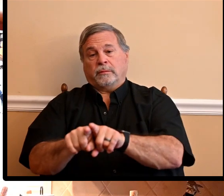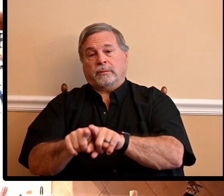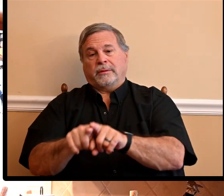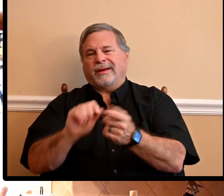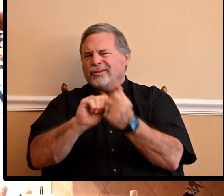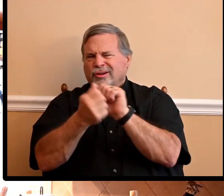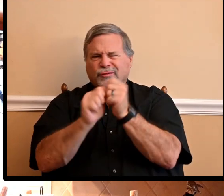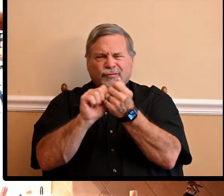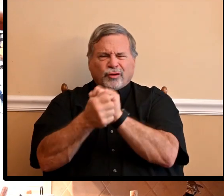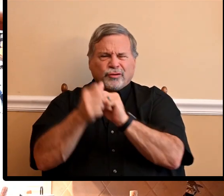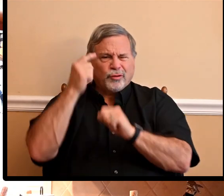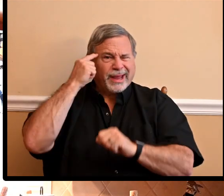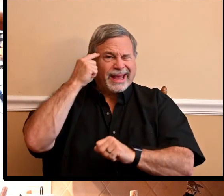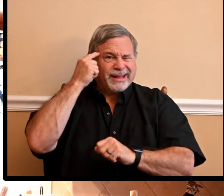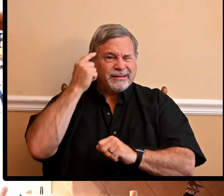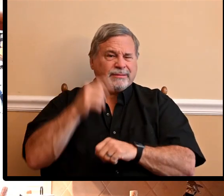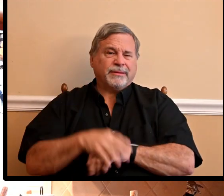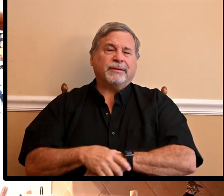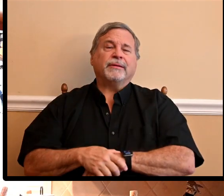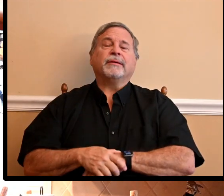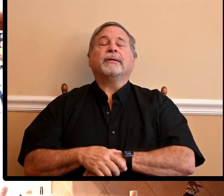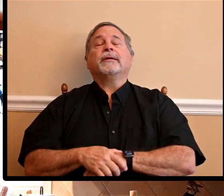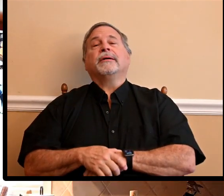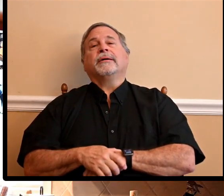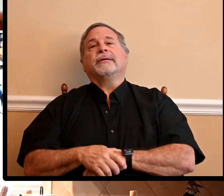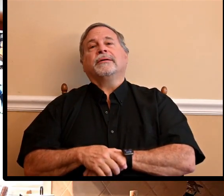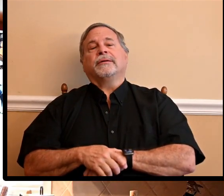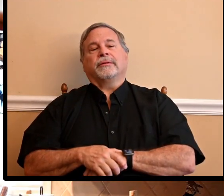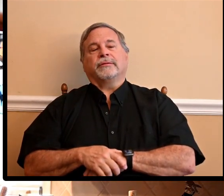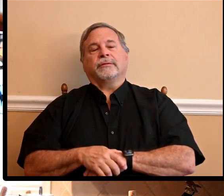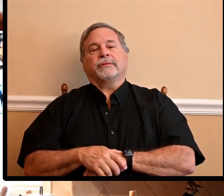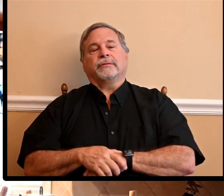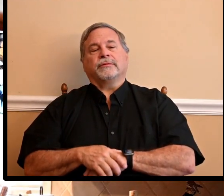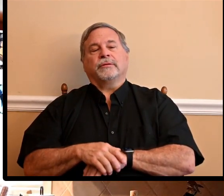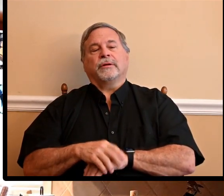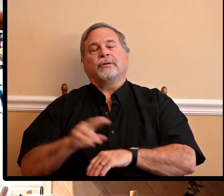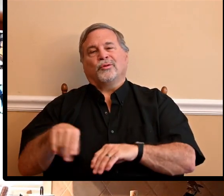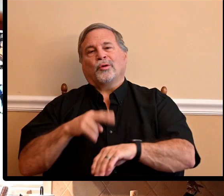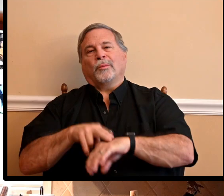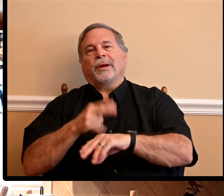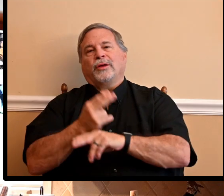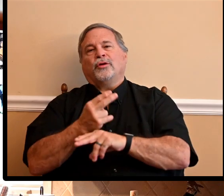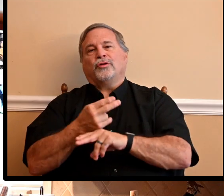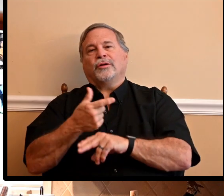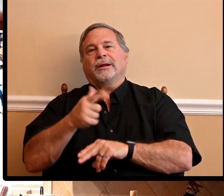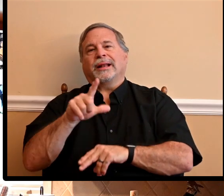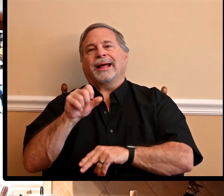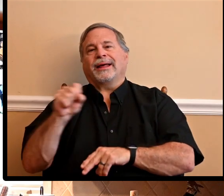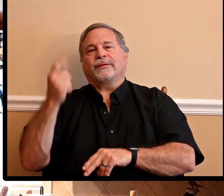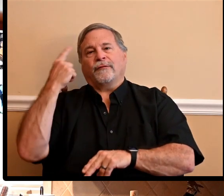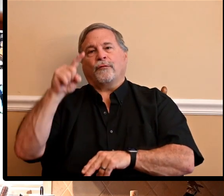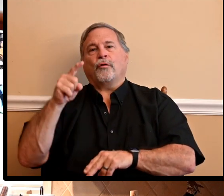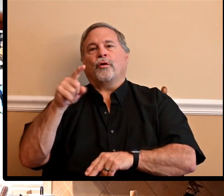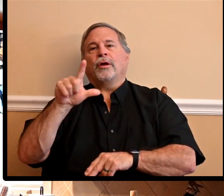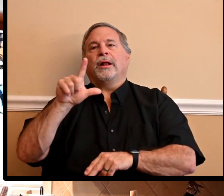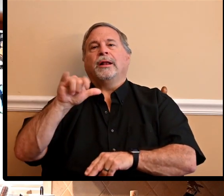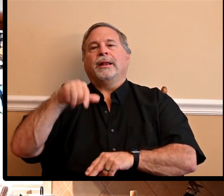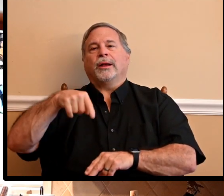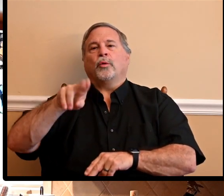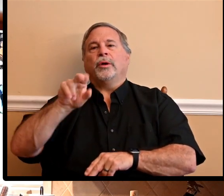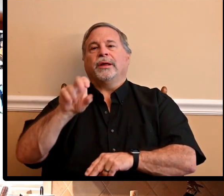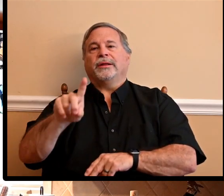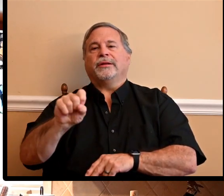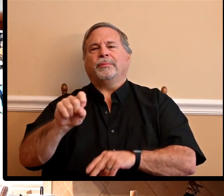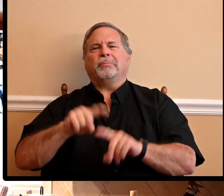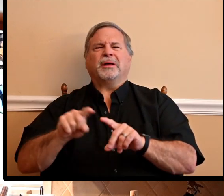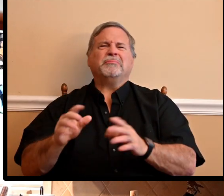you don't have to worry about making a conversion in your head. Okay, so normally I would use a glass measuring cup for liquids,